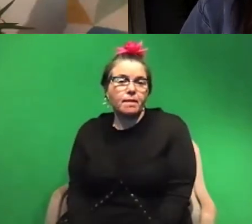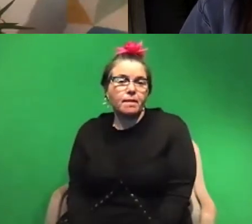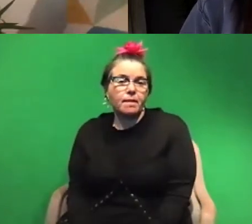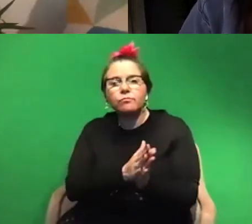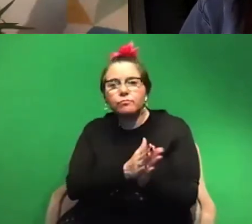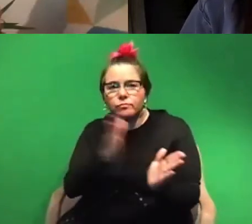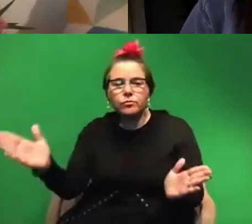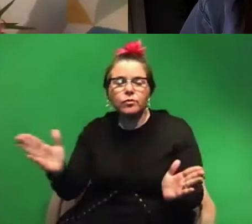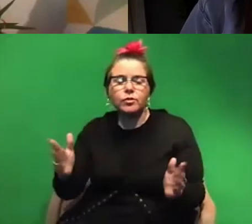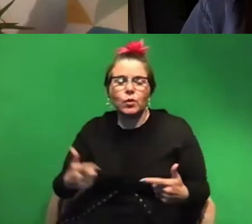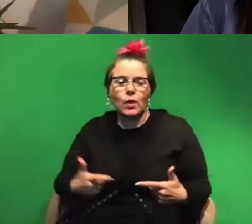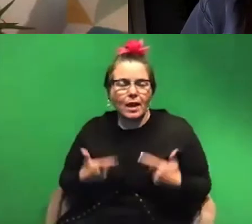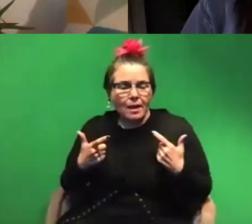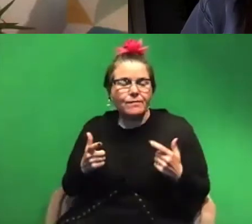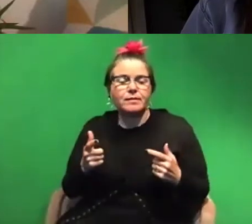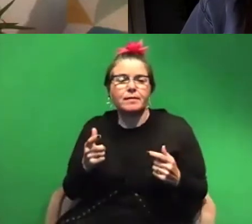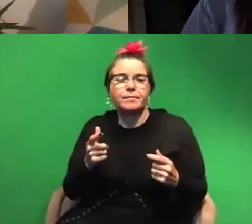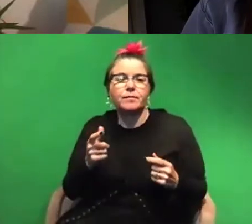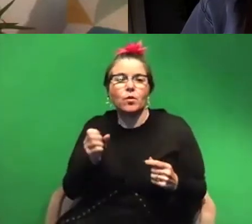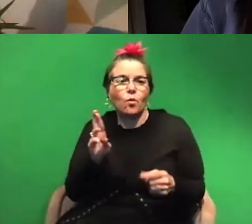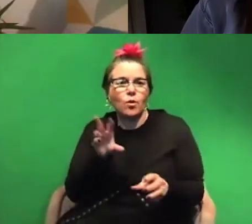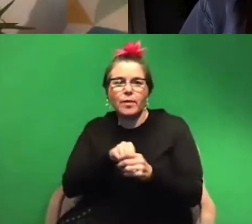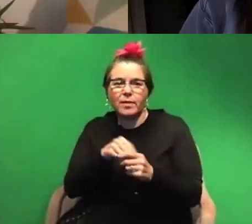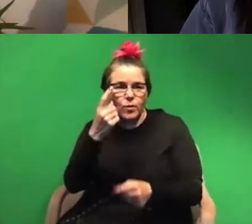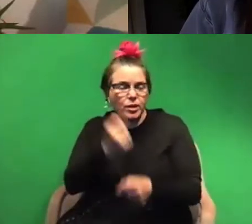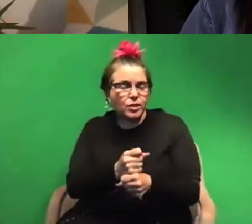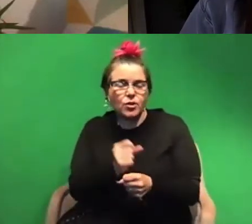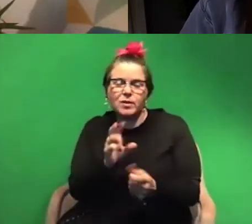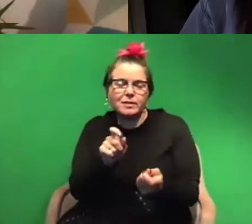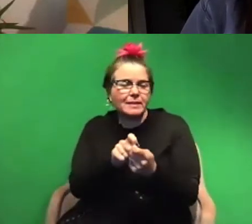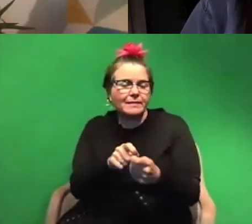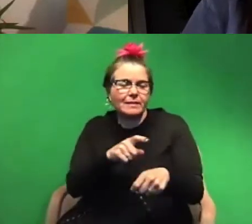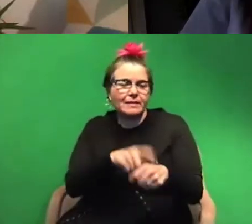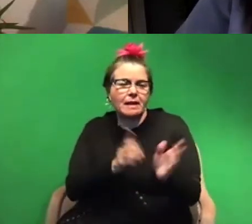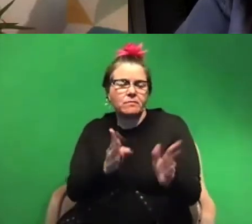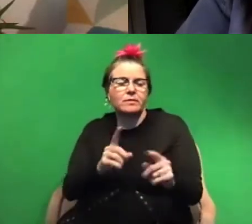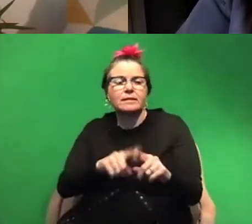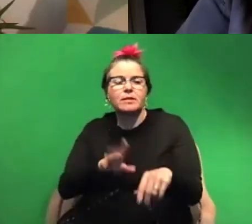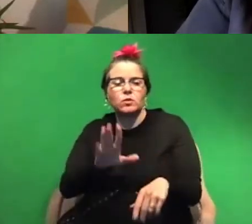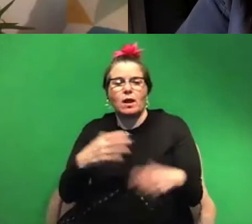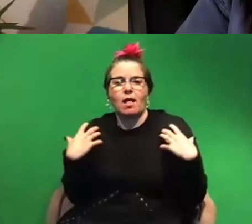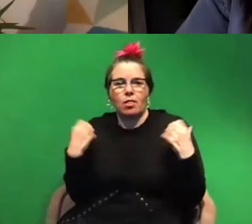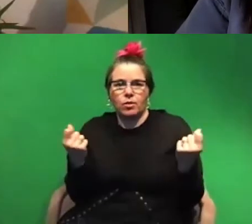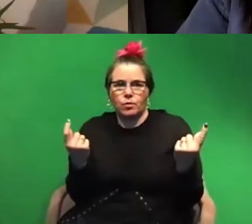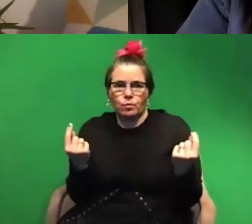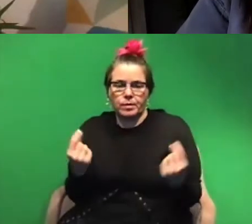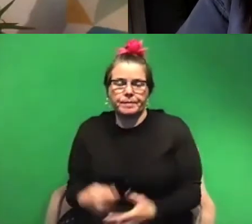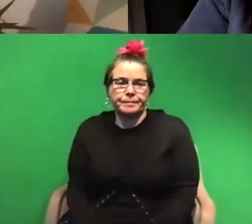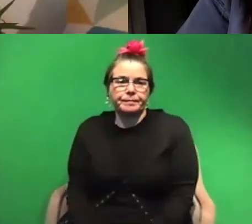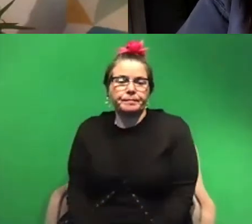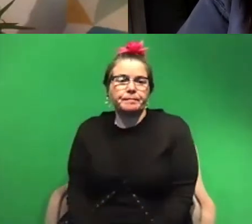age, over your entire lifetime, or within a year, or so. It depends on your health status, really. So if